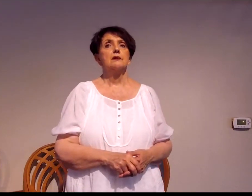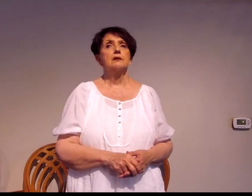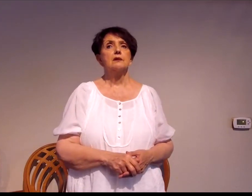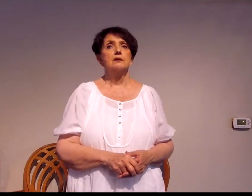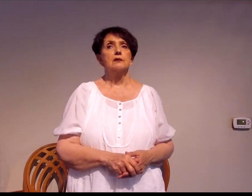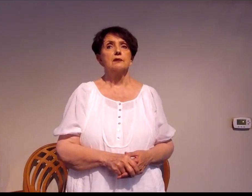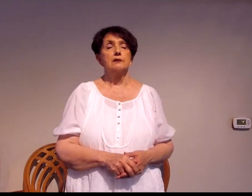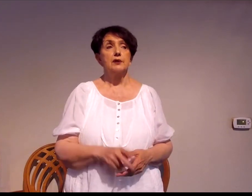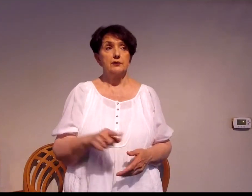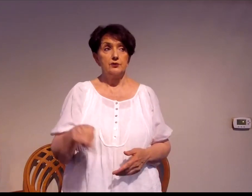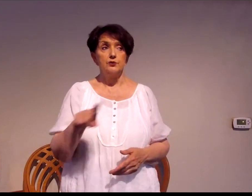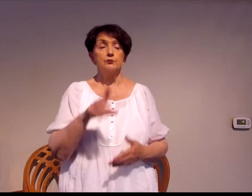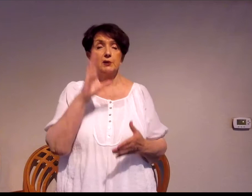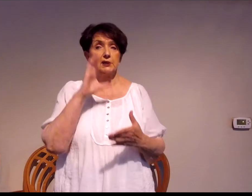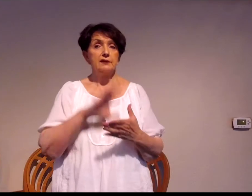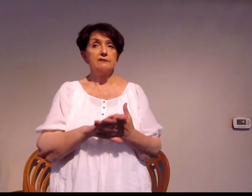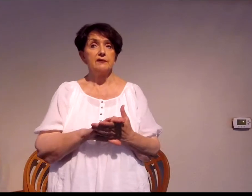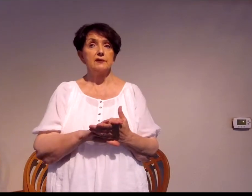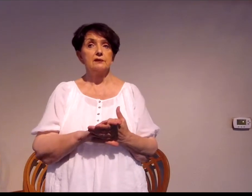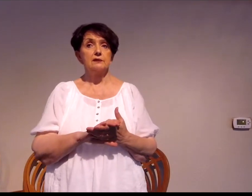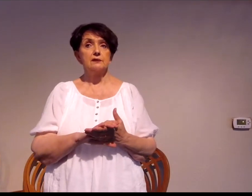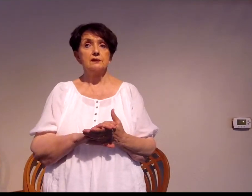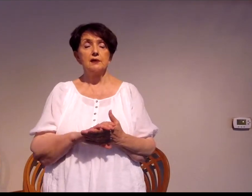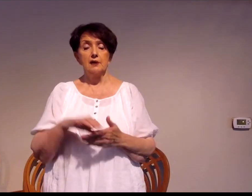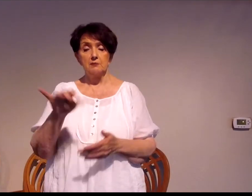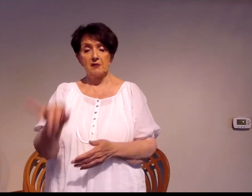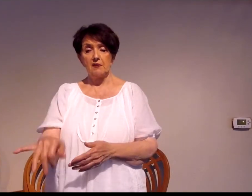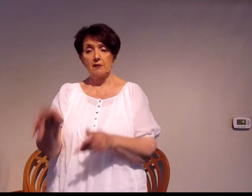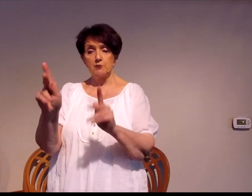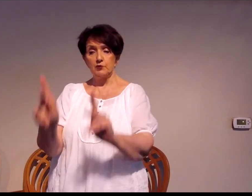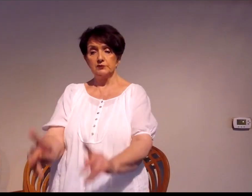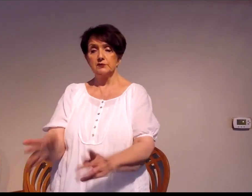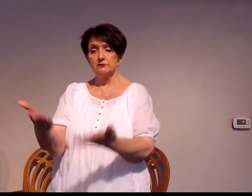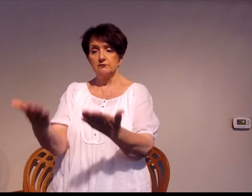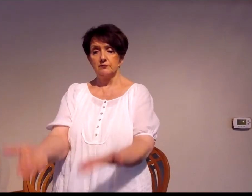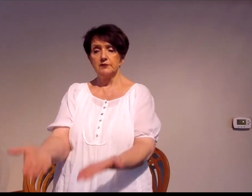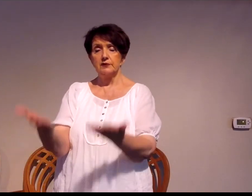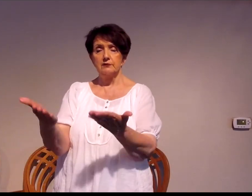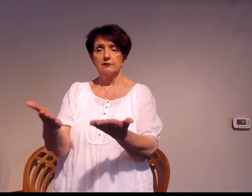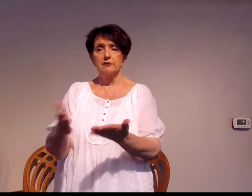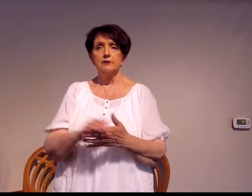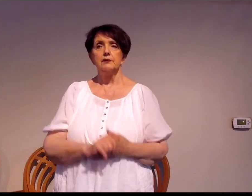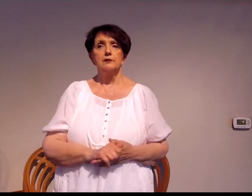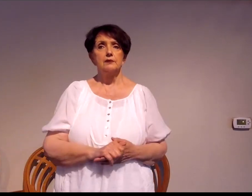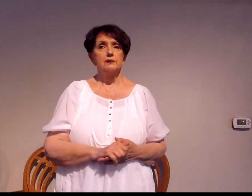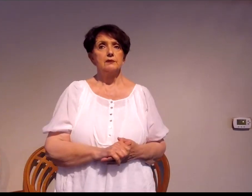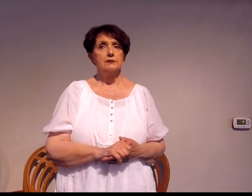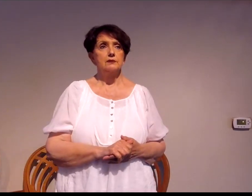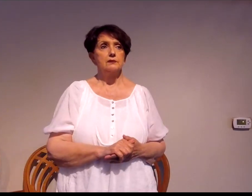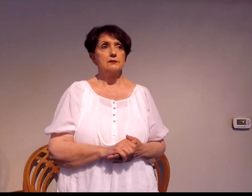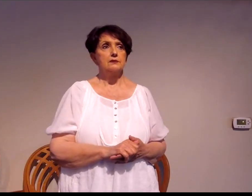and you believed it about this person, and the truth is,